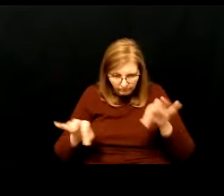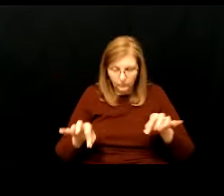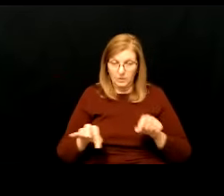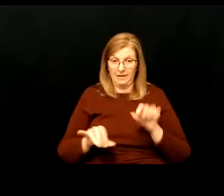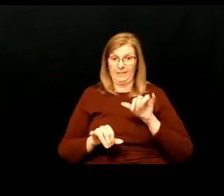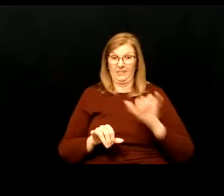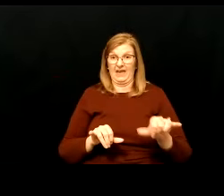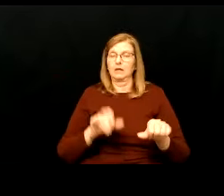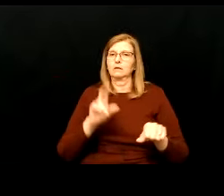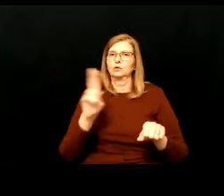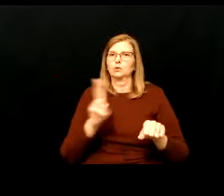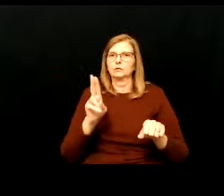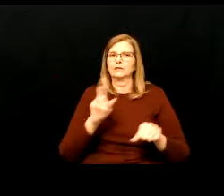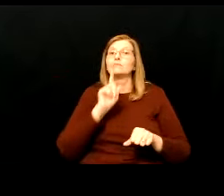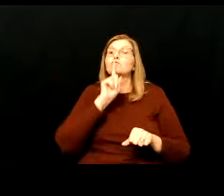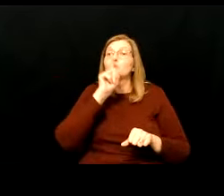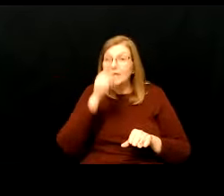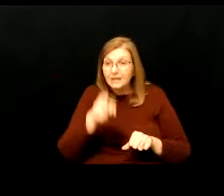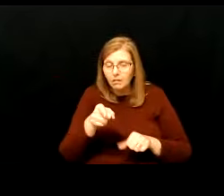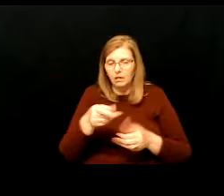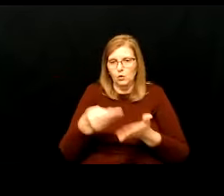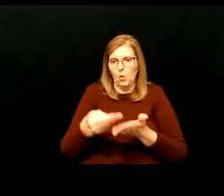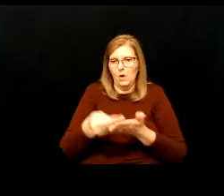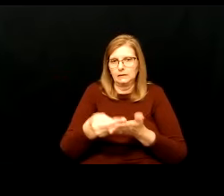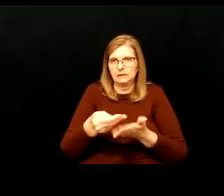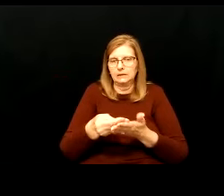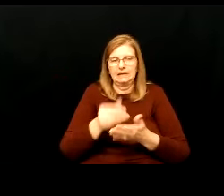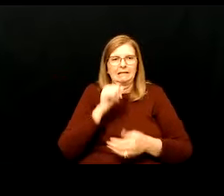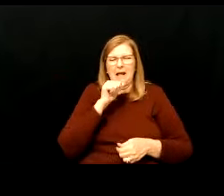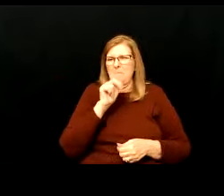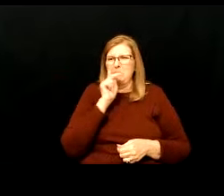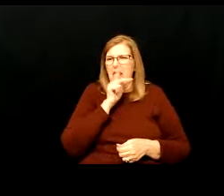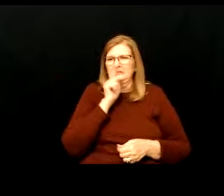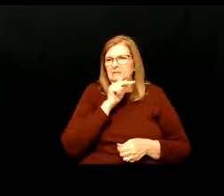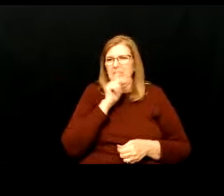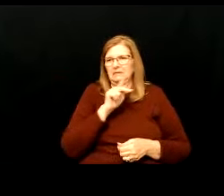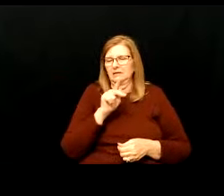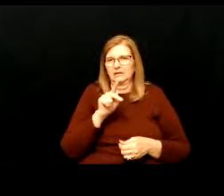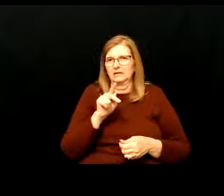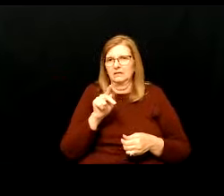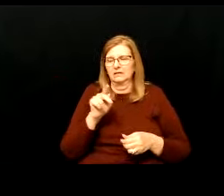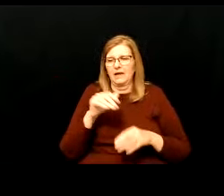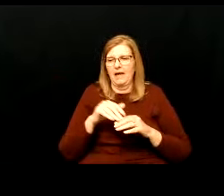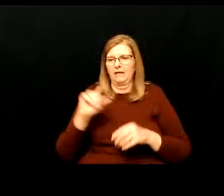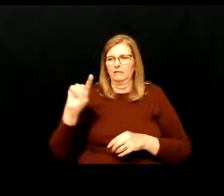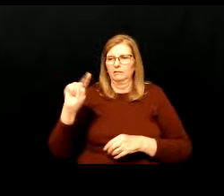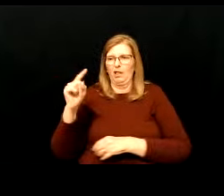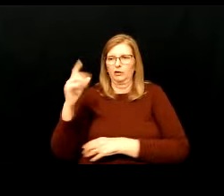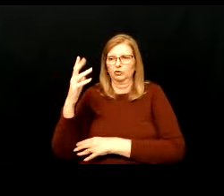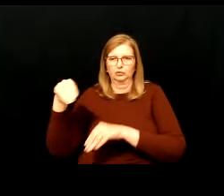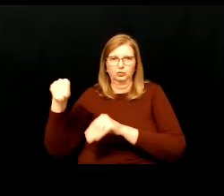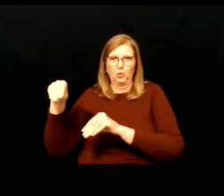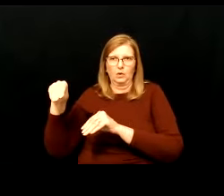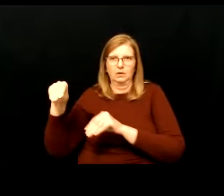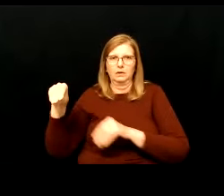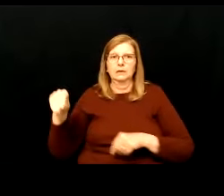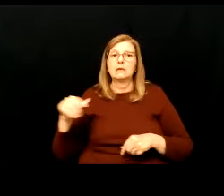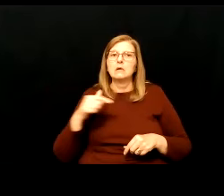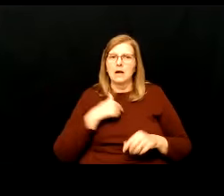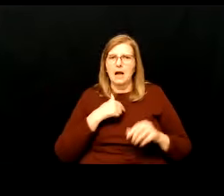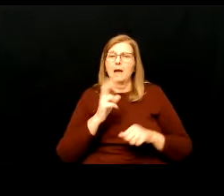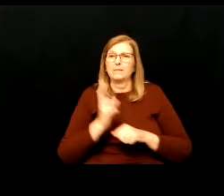utilizing real coins instead of the plastic alternative at Dollar Tree. I've been able to